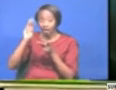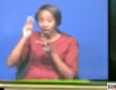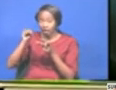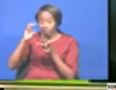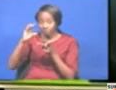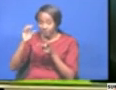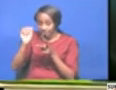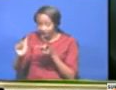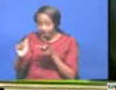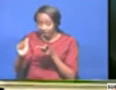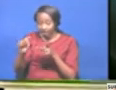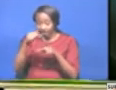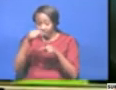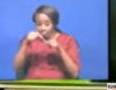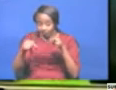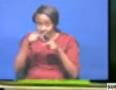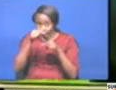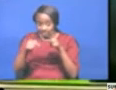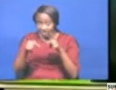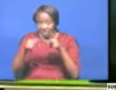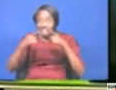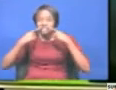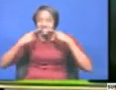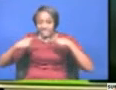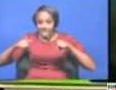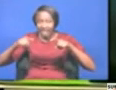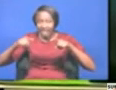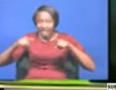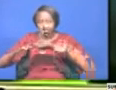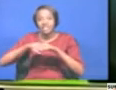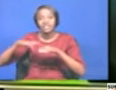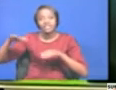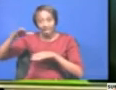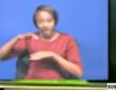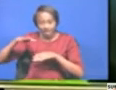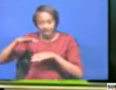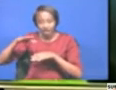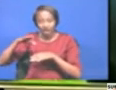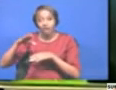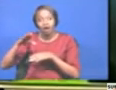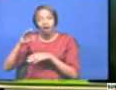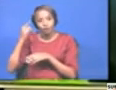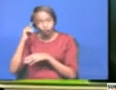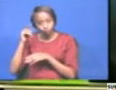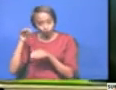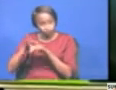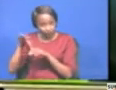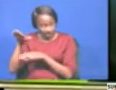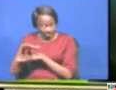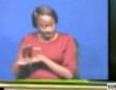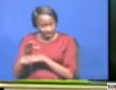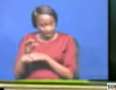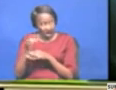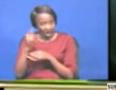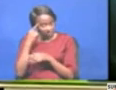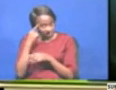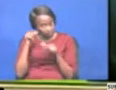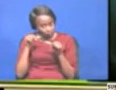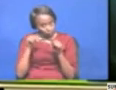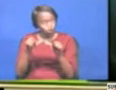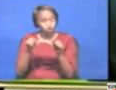are declared at the constituency. And I want to believe that is ongoing. The constituency